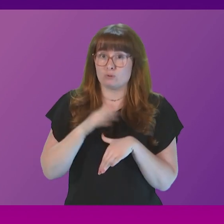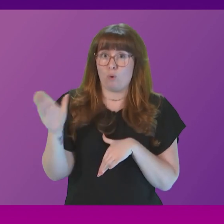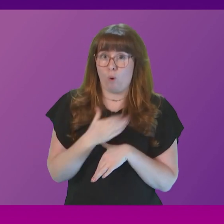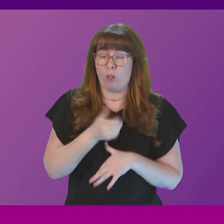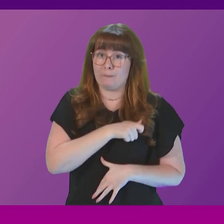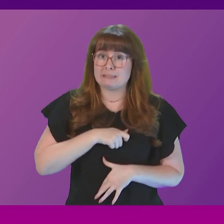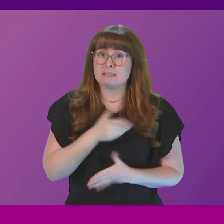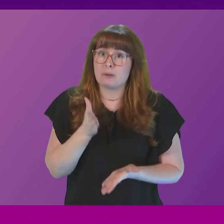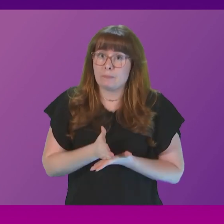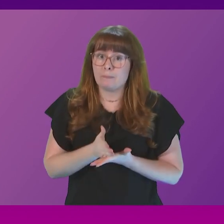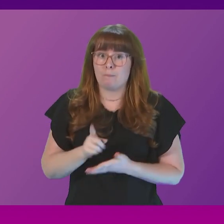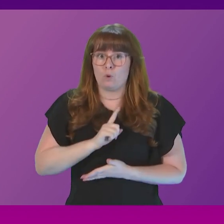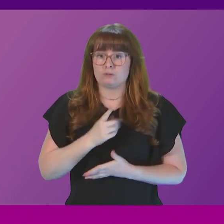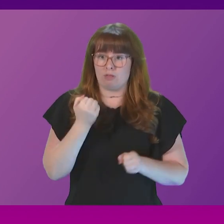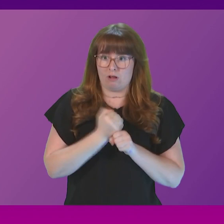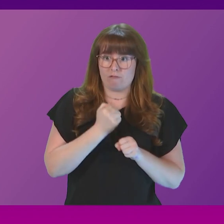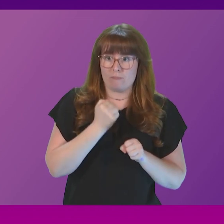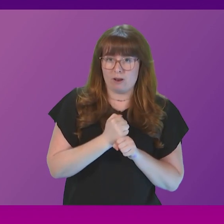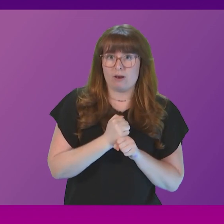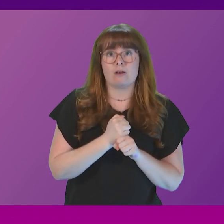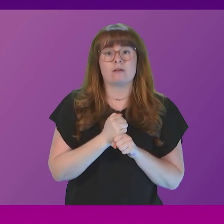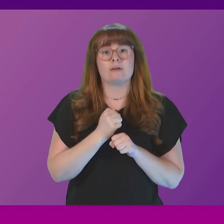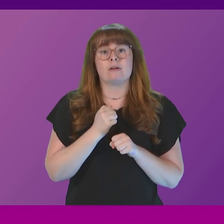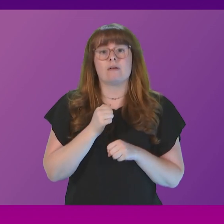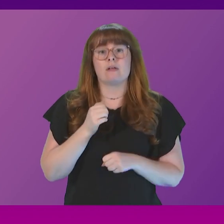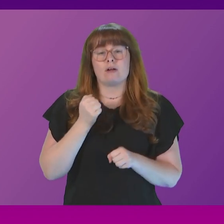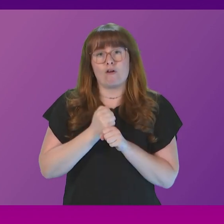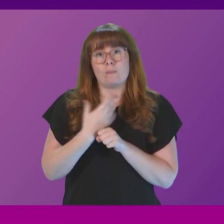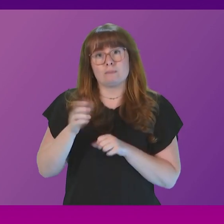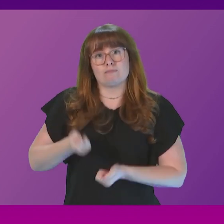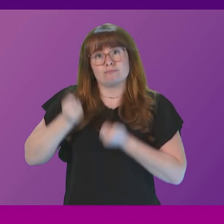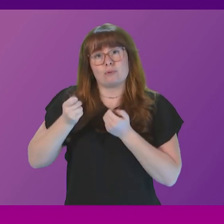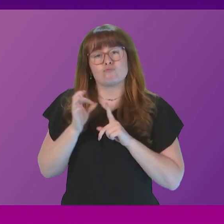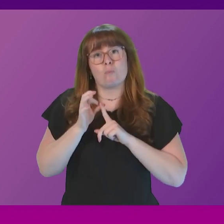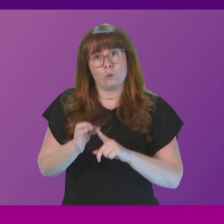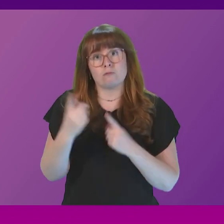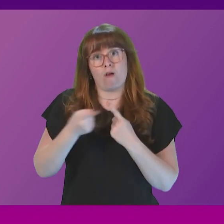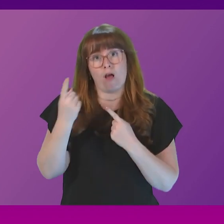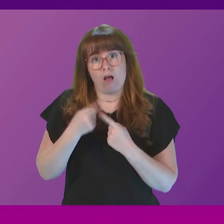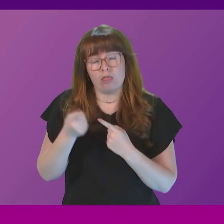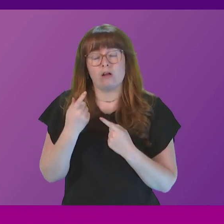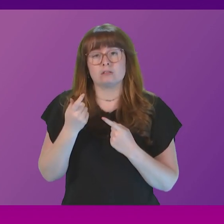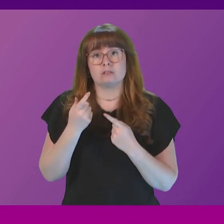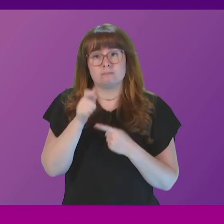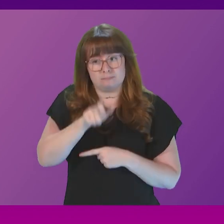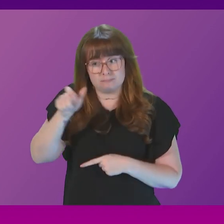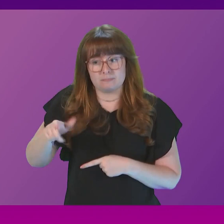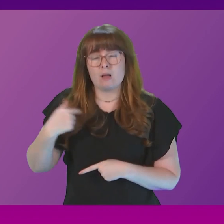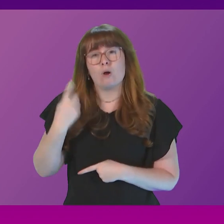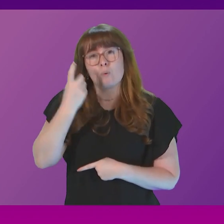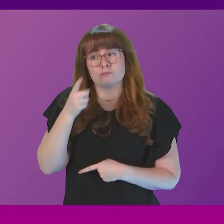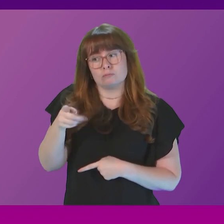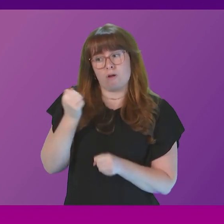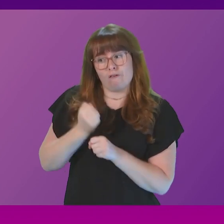because different, both the government and other members are bringing forward proposals for other commissioners. So I just wonder if the government has a